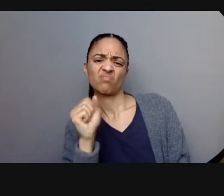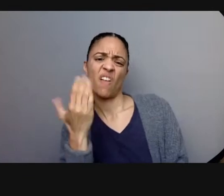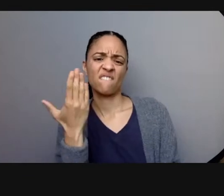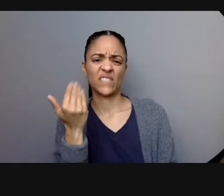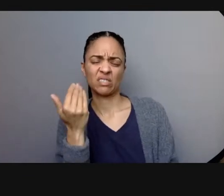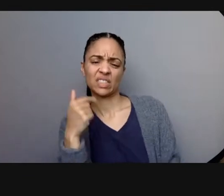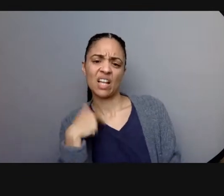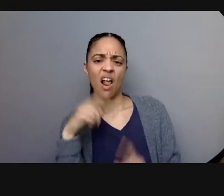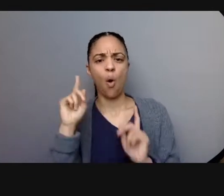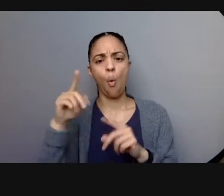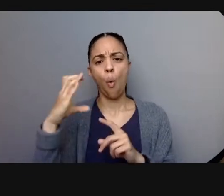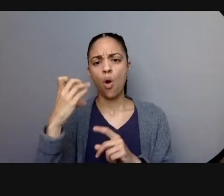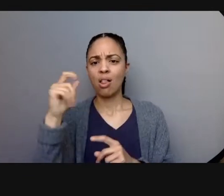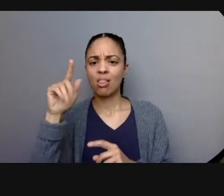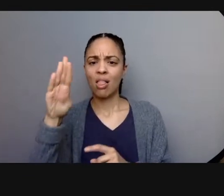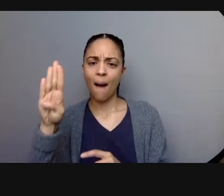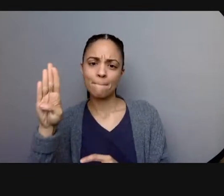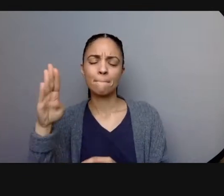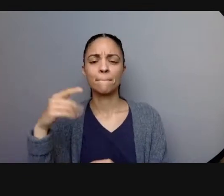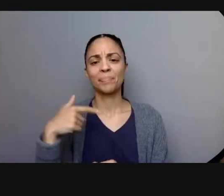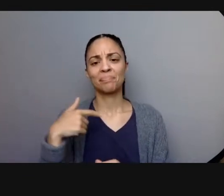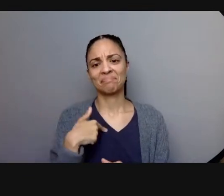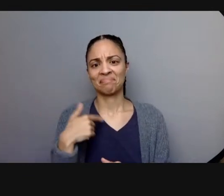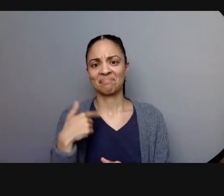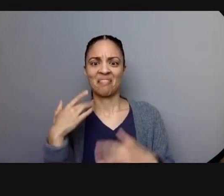didn't want that to be a self-prophesized name.